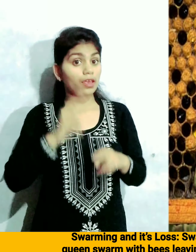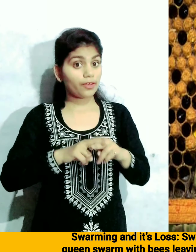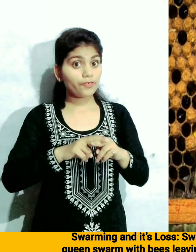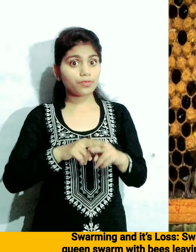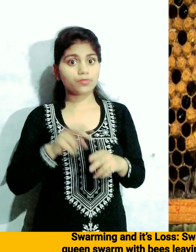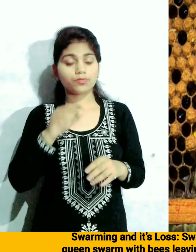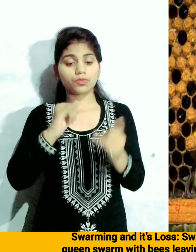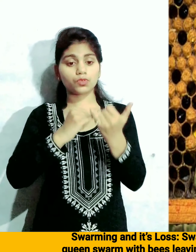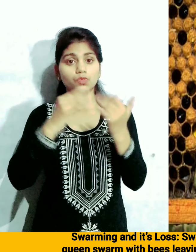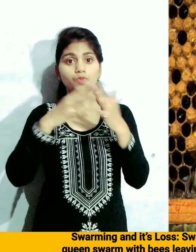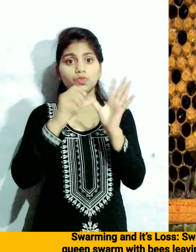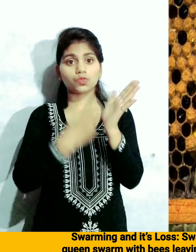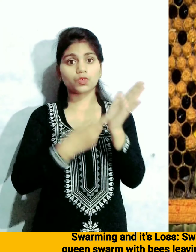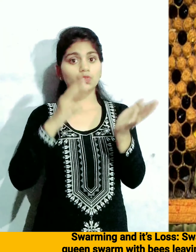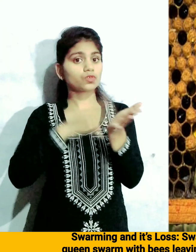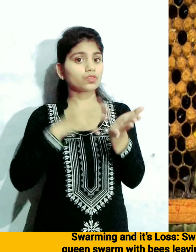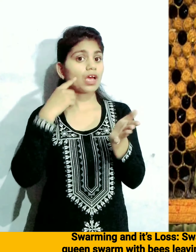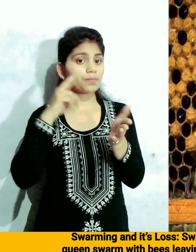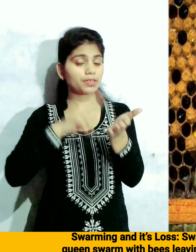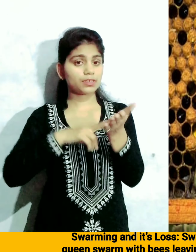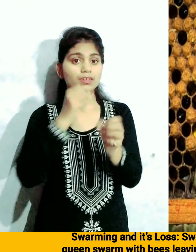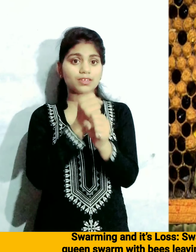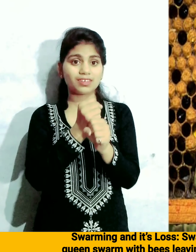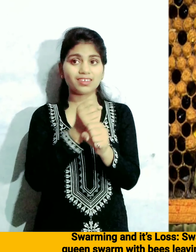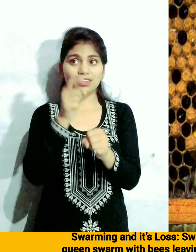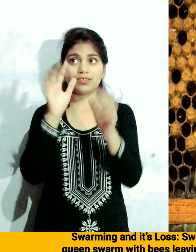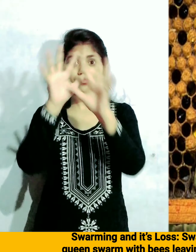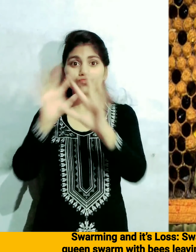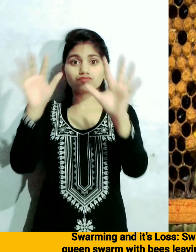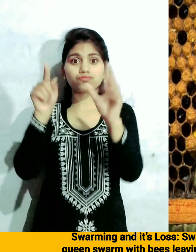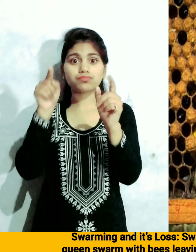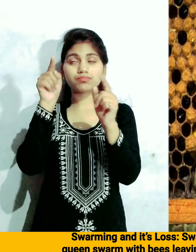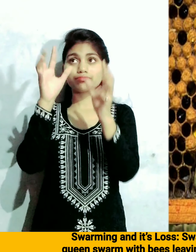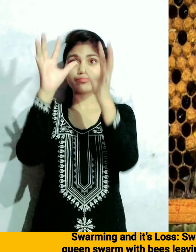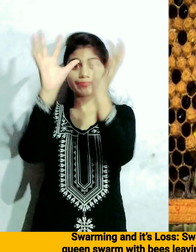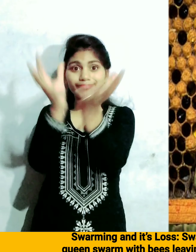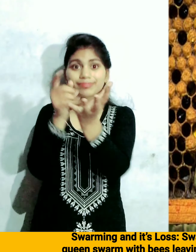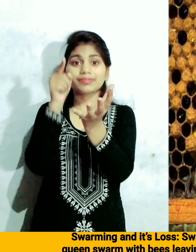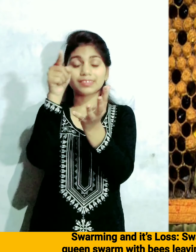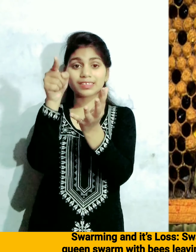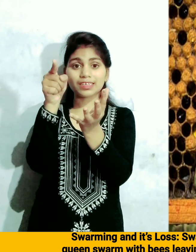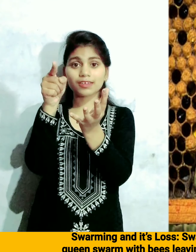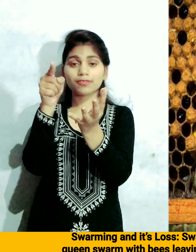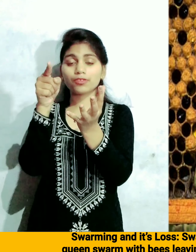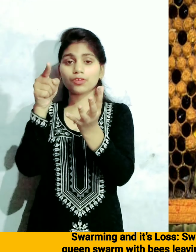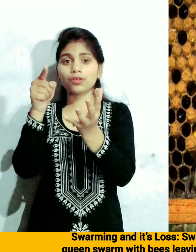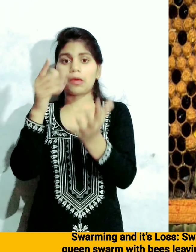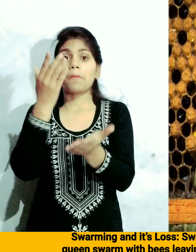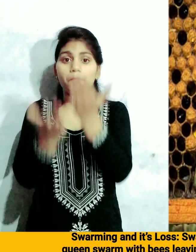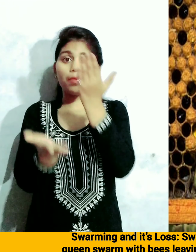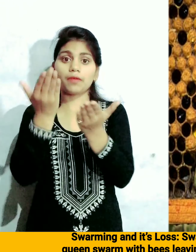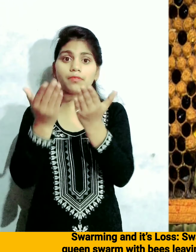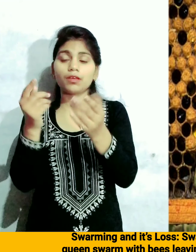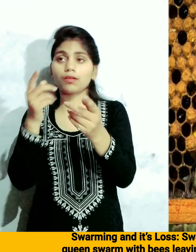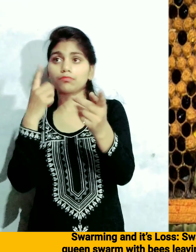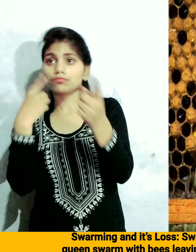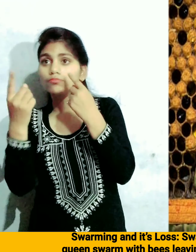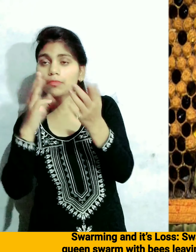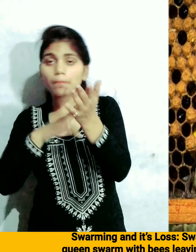In case the swarming colony is not proper, the colony strength further goes